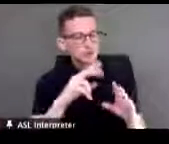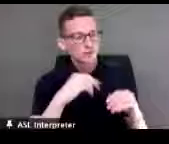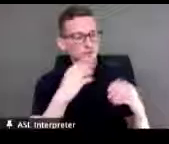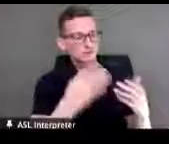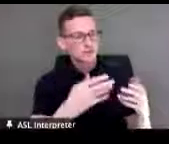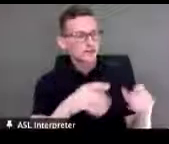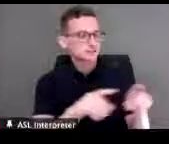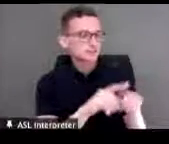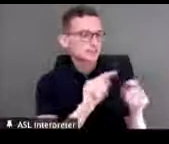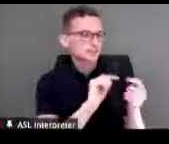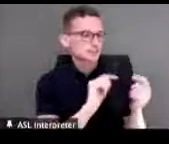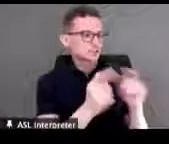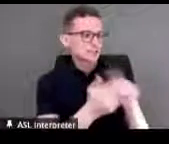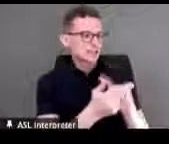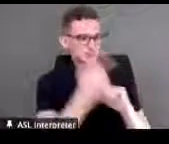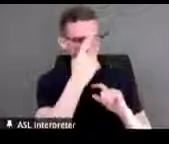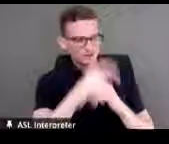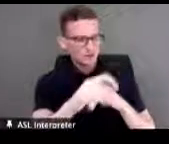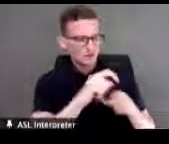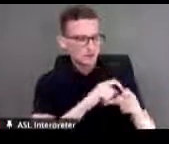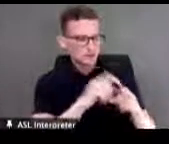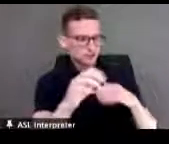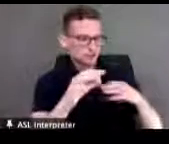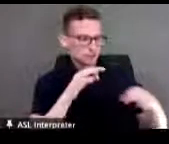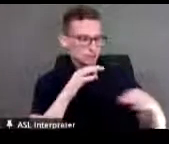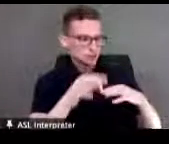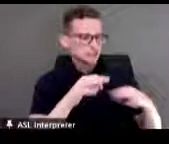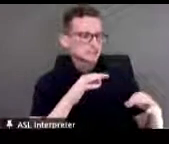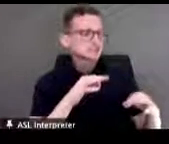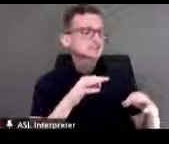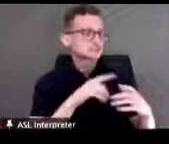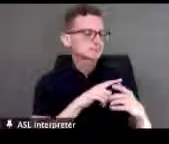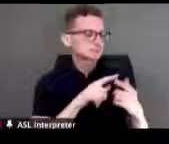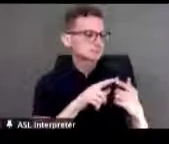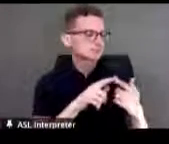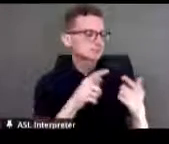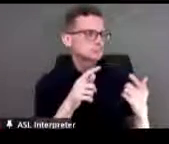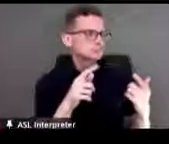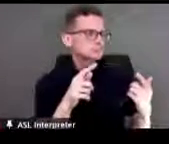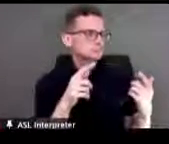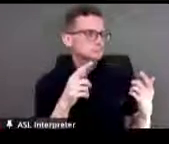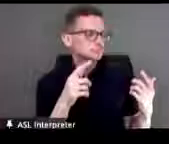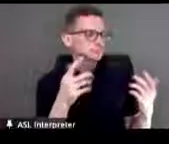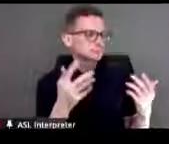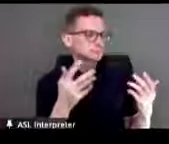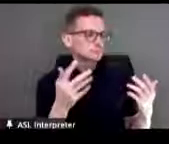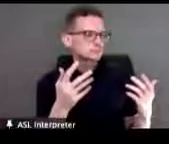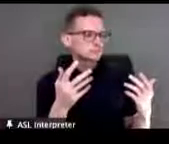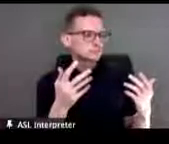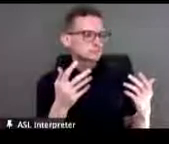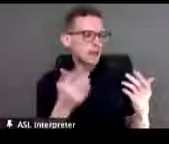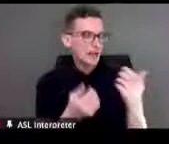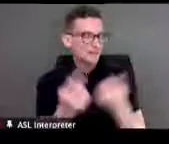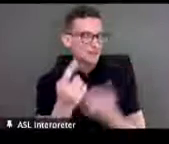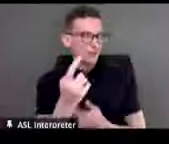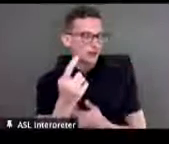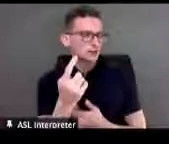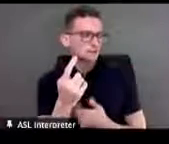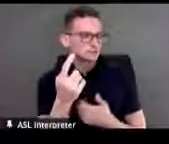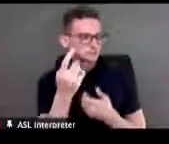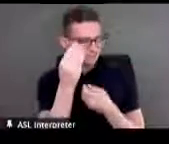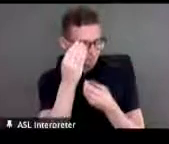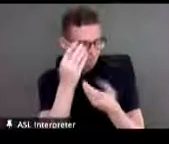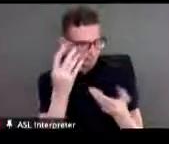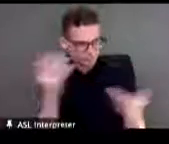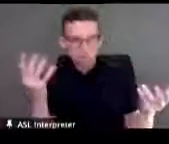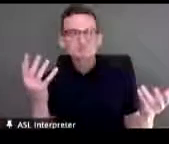same translation of the call-in instructions so that we can ensure that we have everybody able